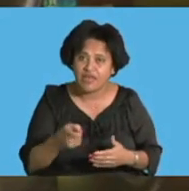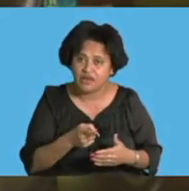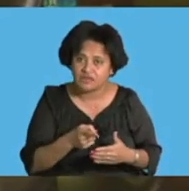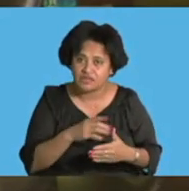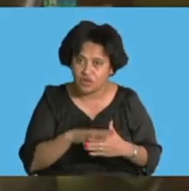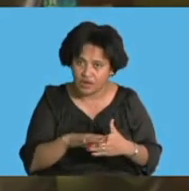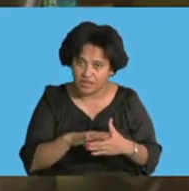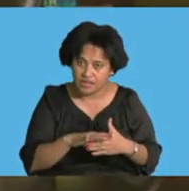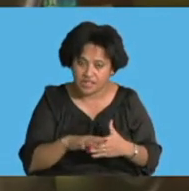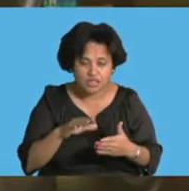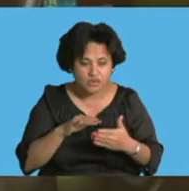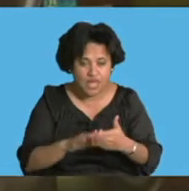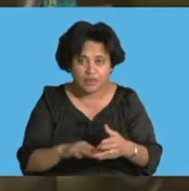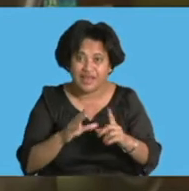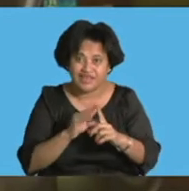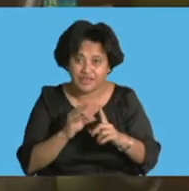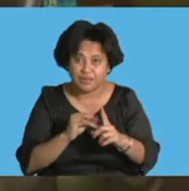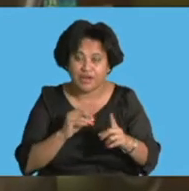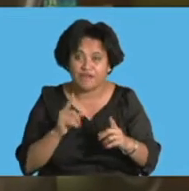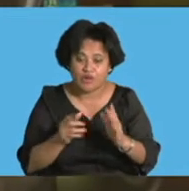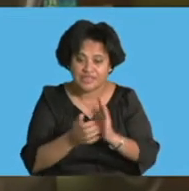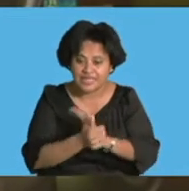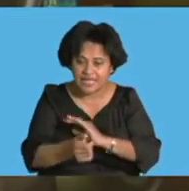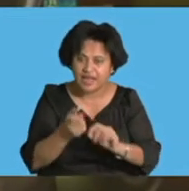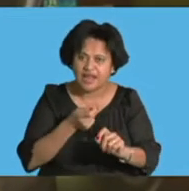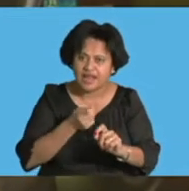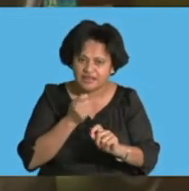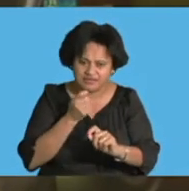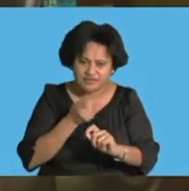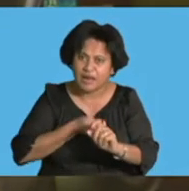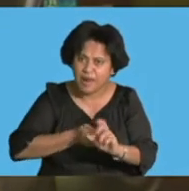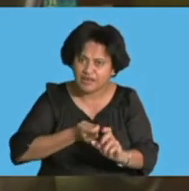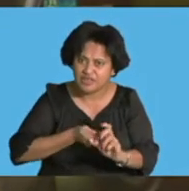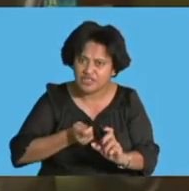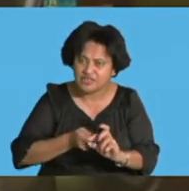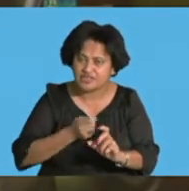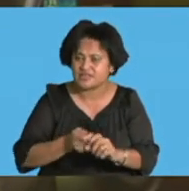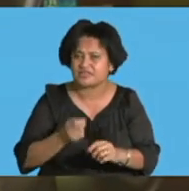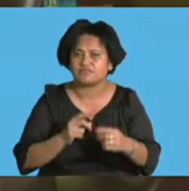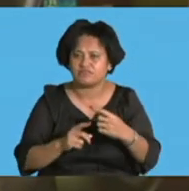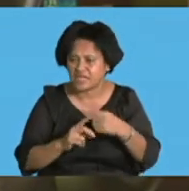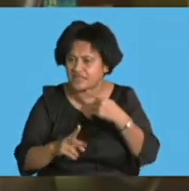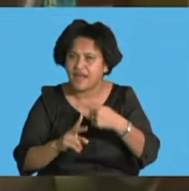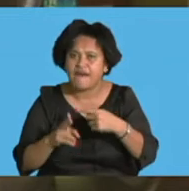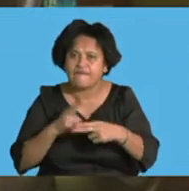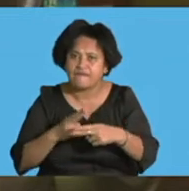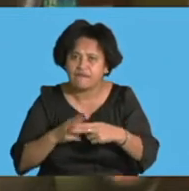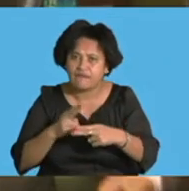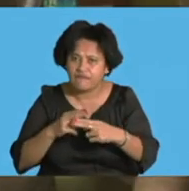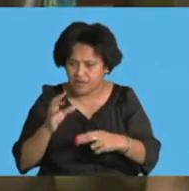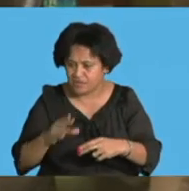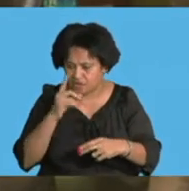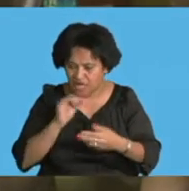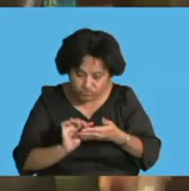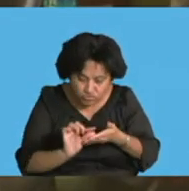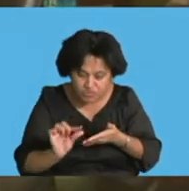the ministry. For example, skilled carpenters, electricians, plumbers employed with us to start up their own business in their